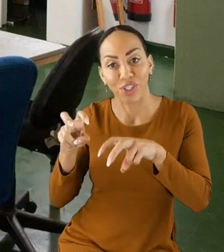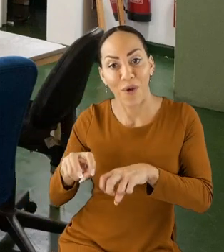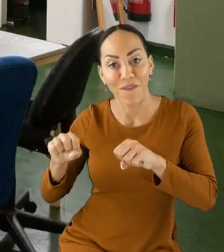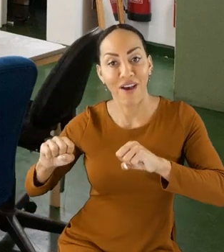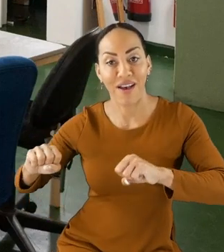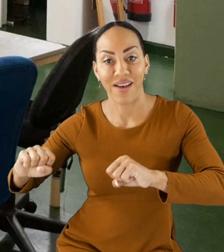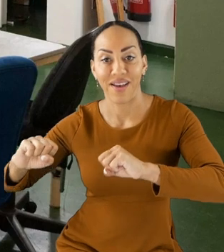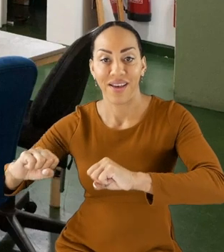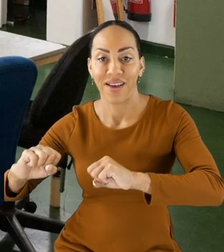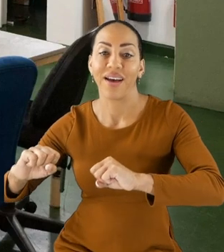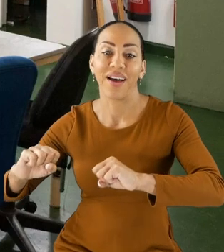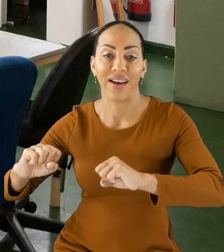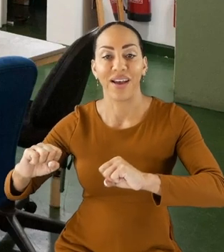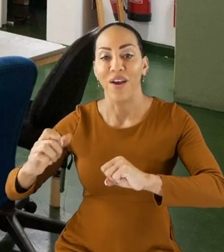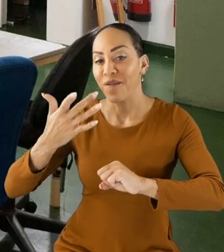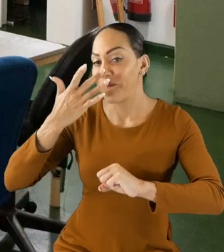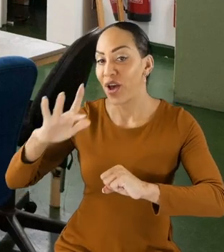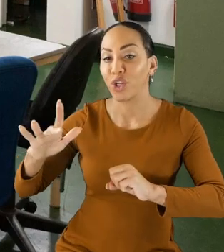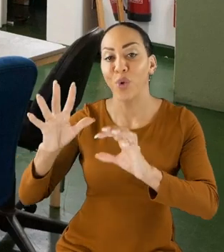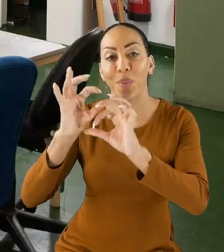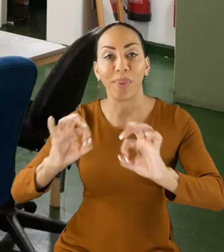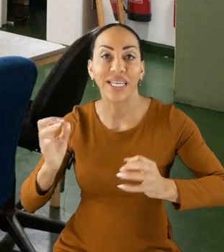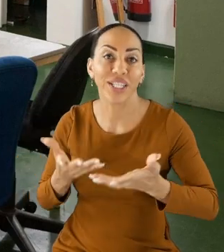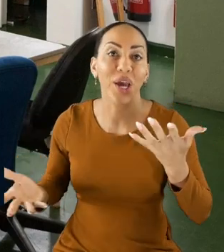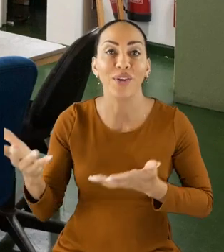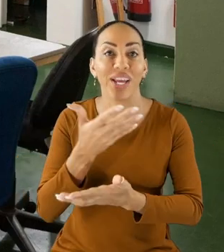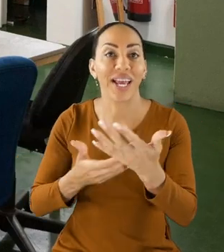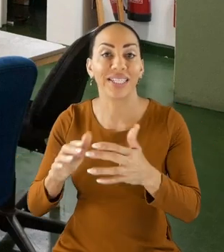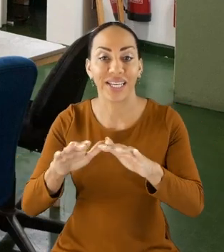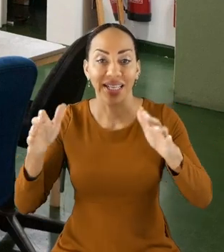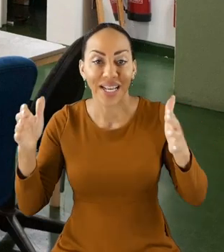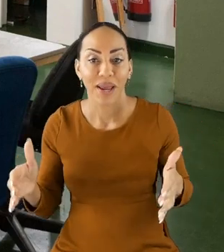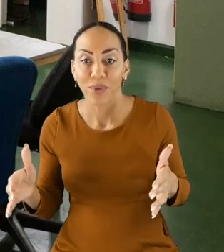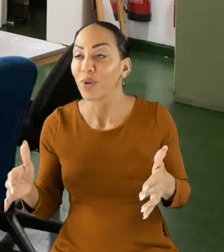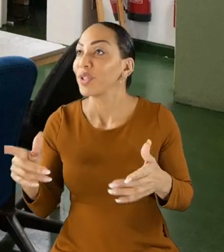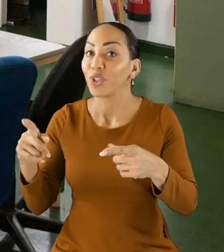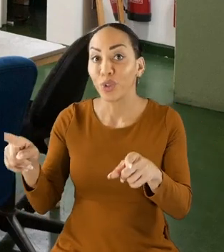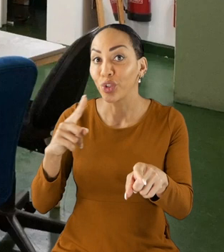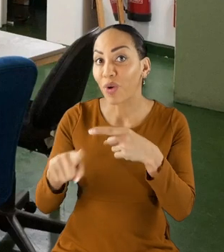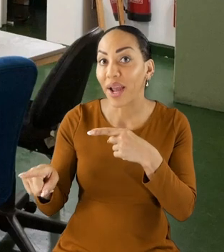peace negotiation tables and sharing the same telepresence stage.